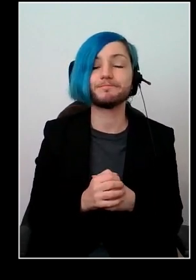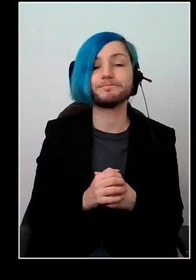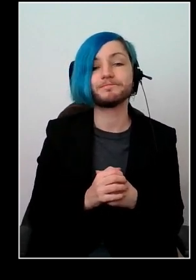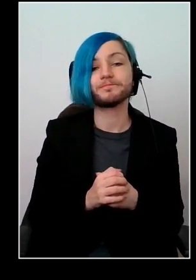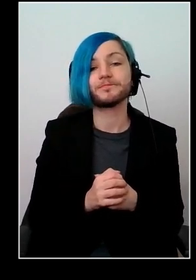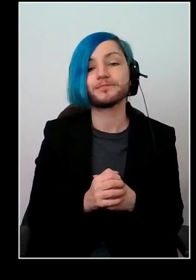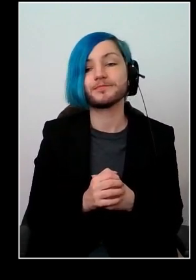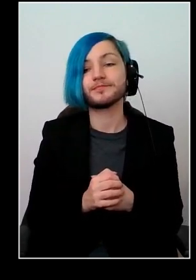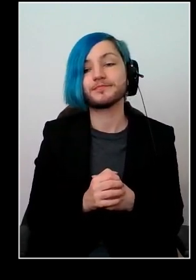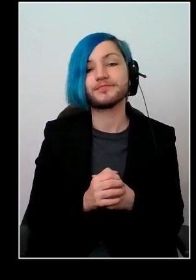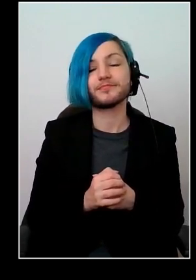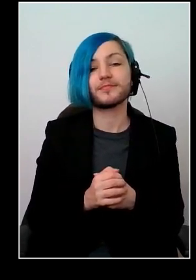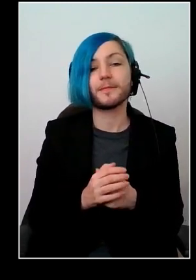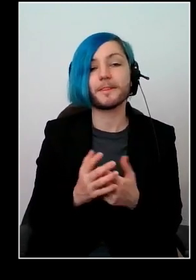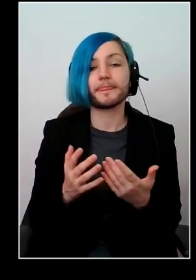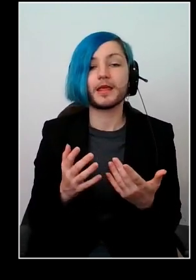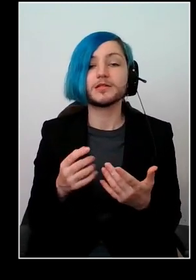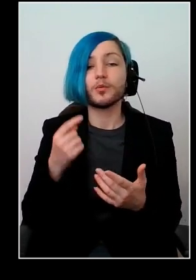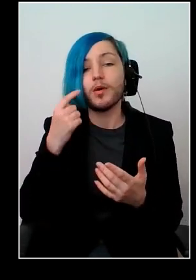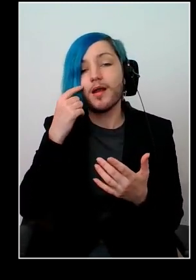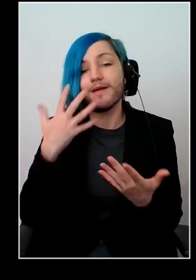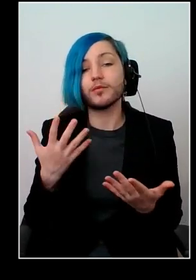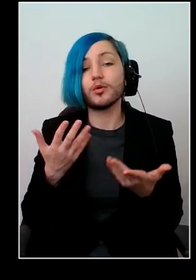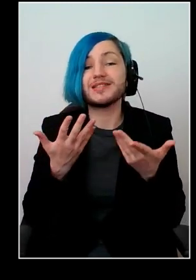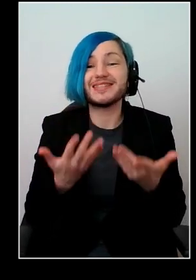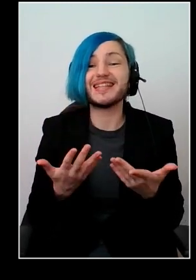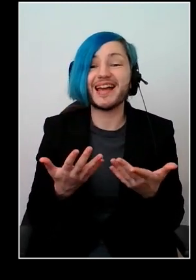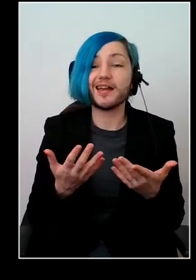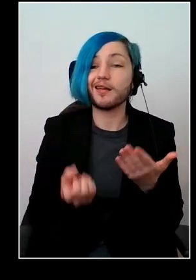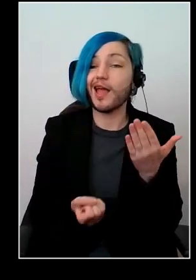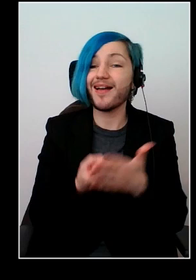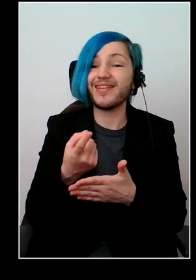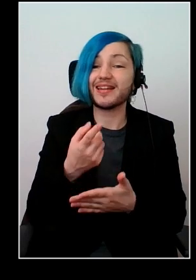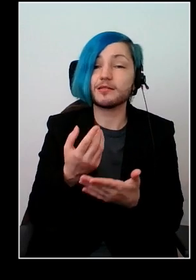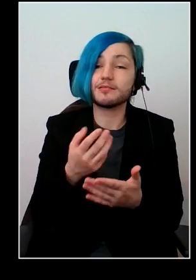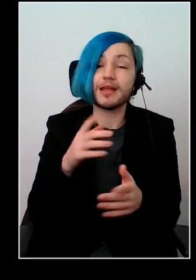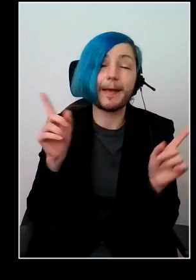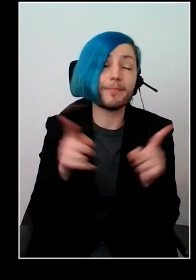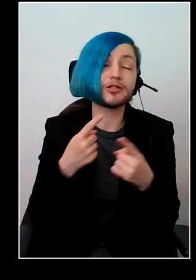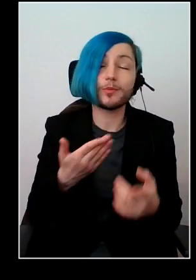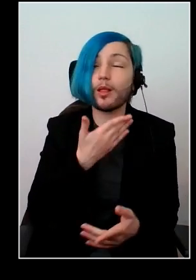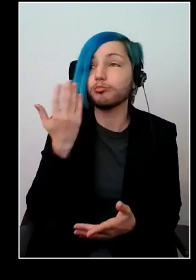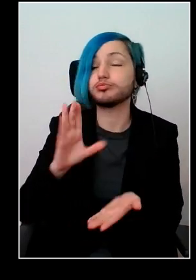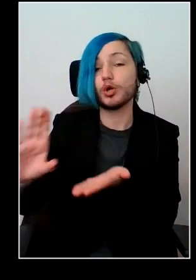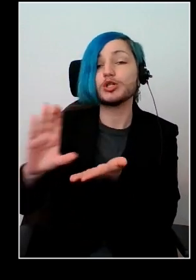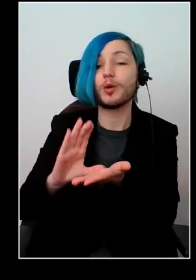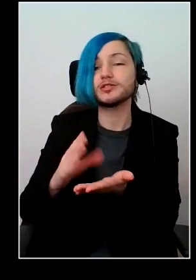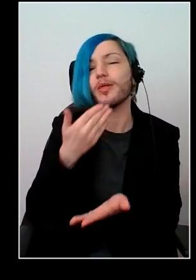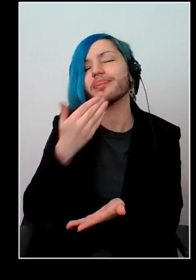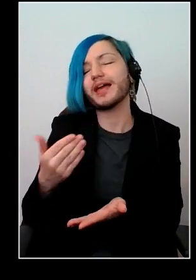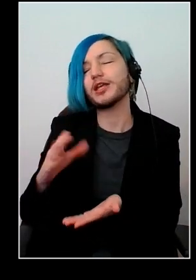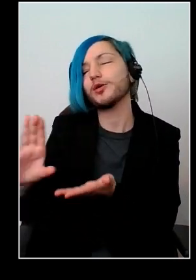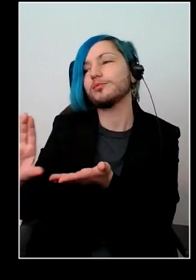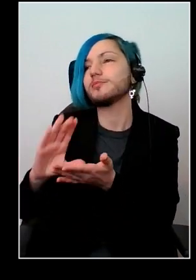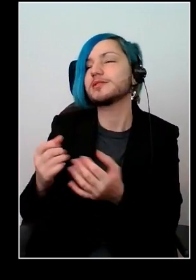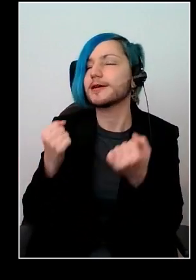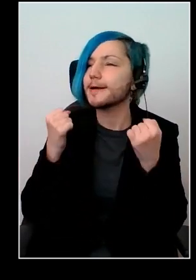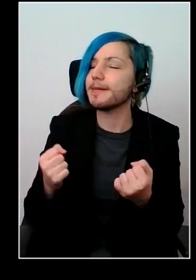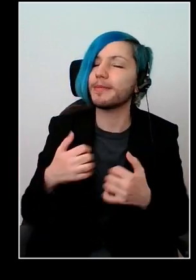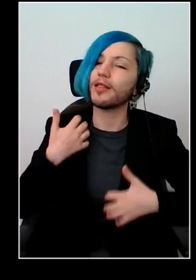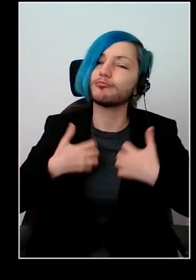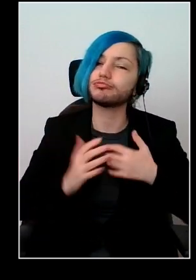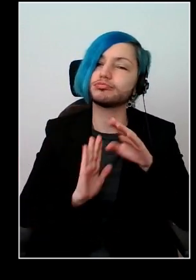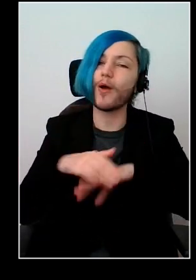ceremony. None of this would, of course, be possible without our sponsors too, so we thank them for their commitment and enthusiasm towards apprenticeships. And of